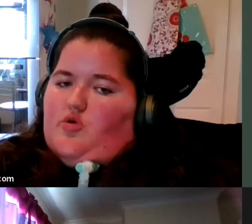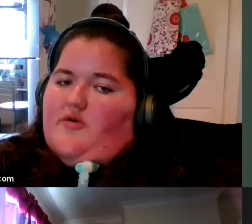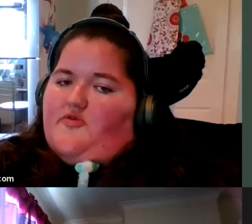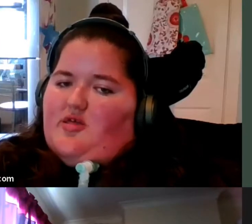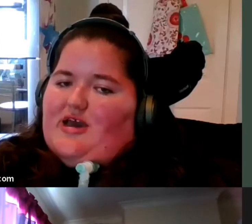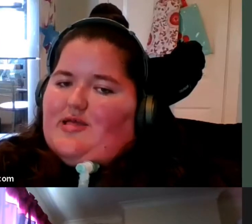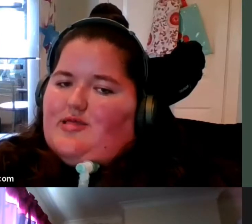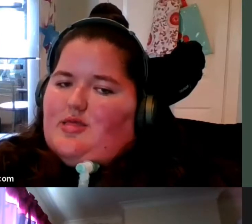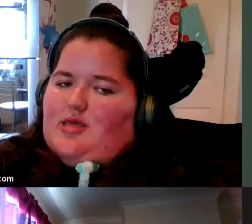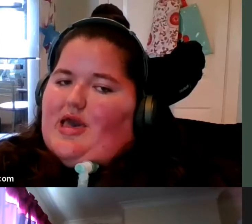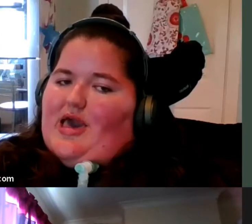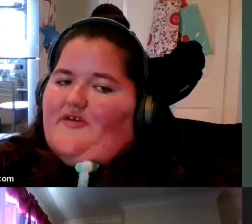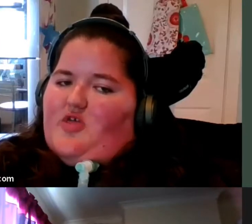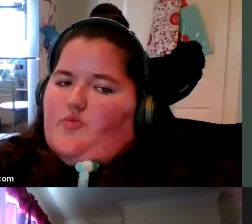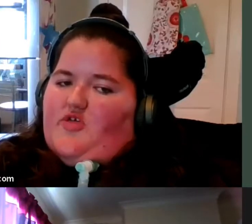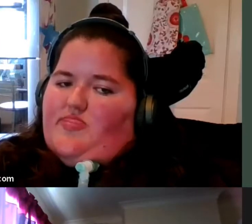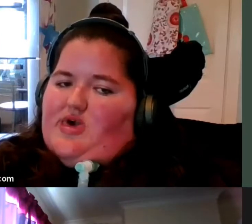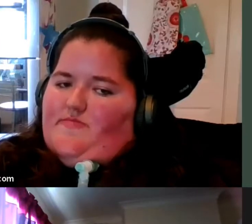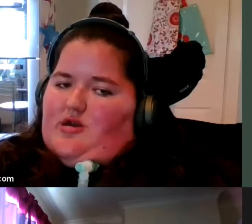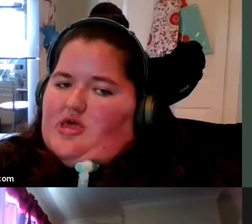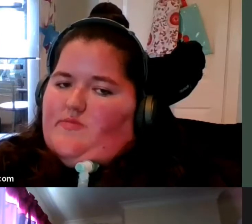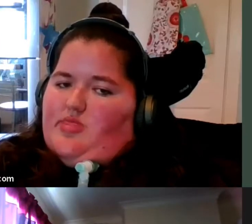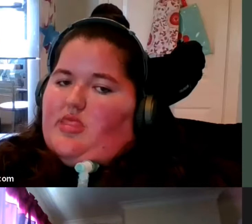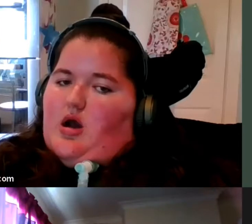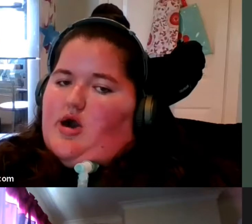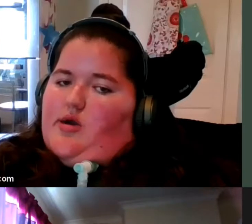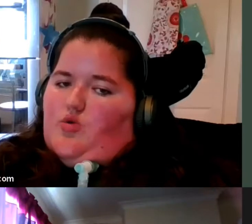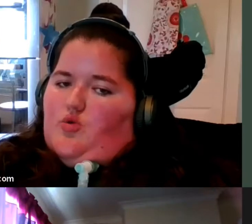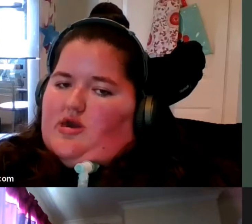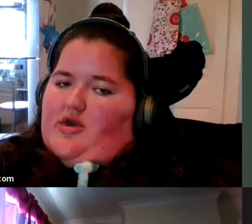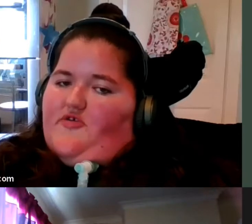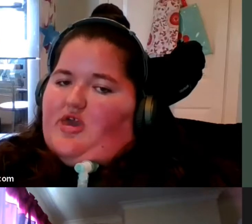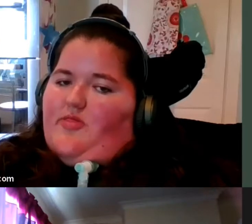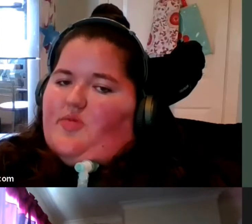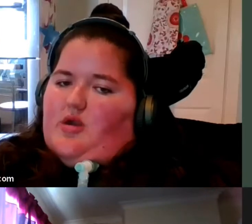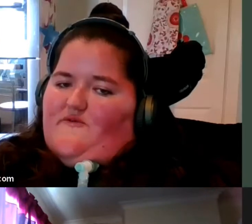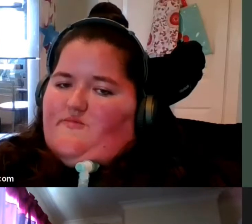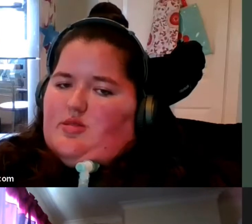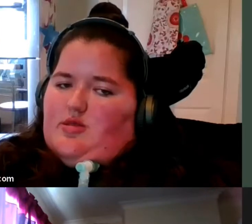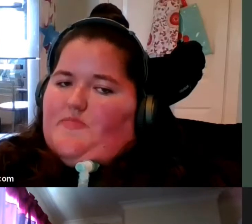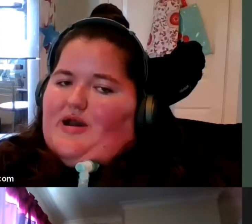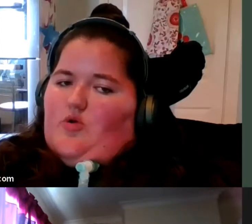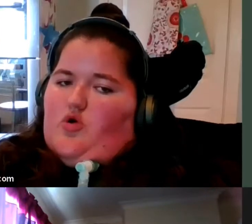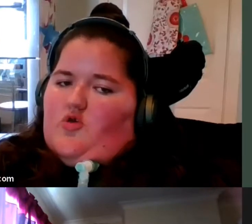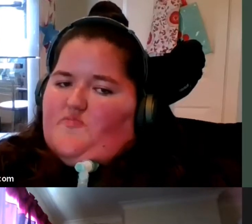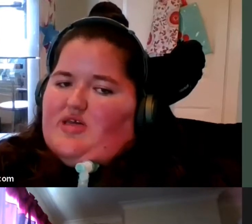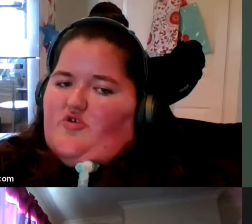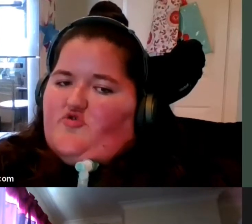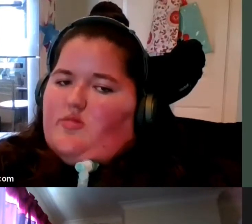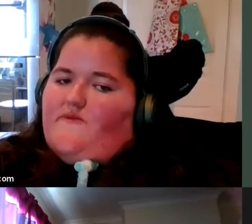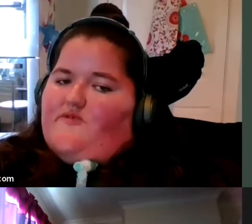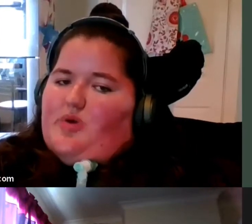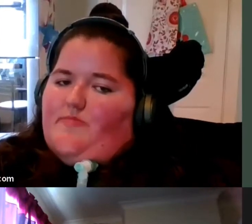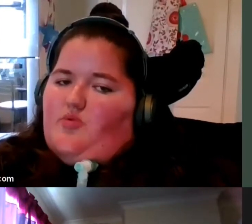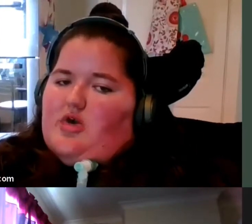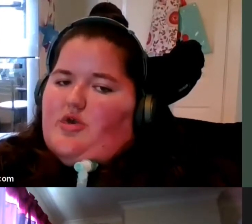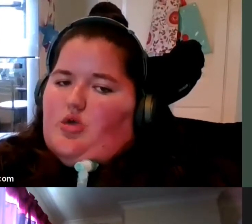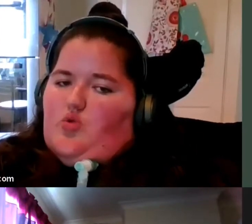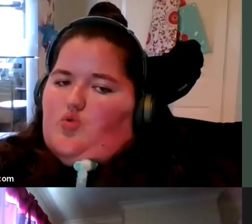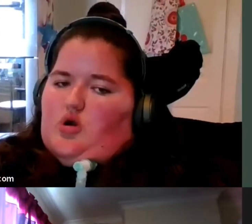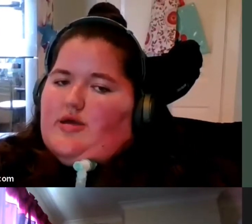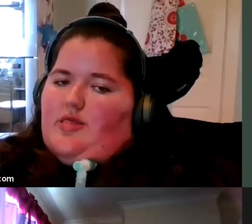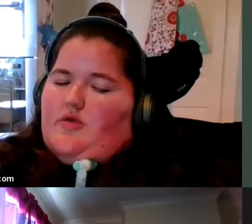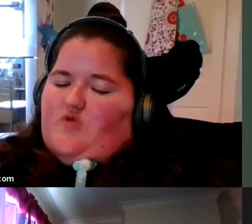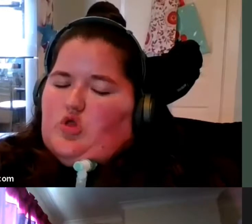some degree of success. Esther was the main claimant in the High Court case against the government about cost protection for people